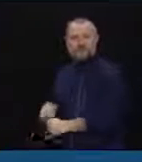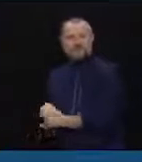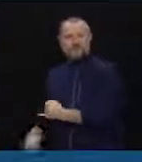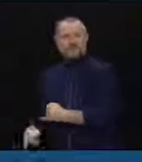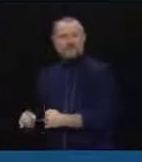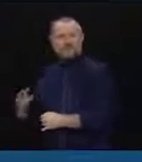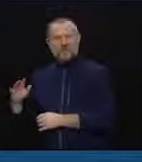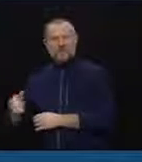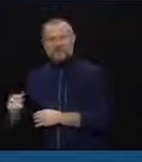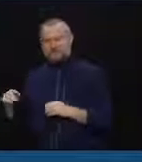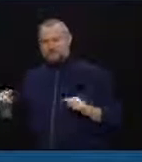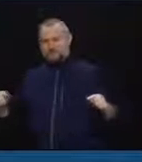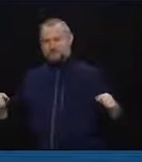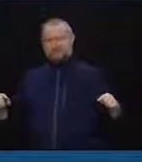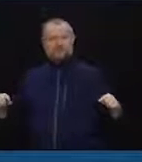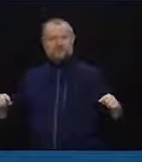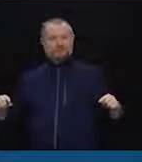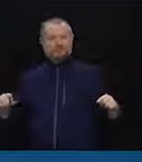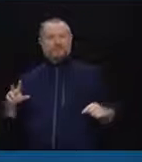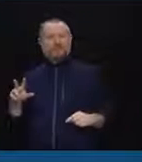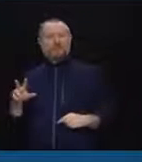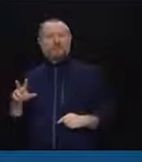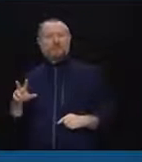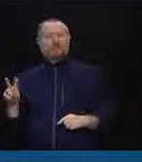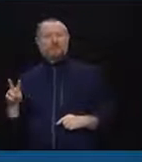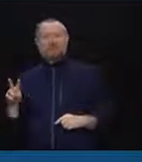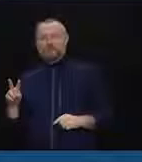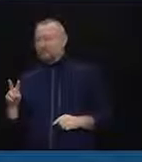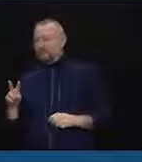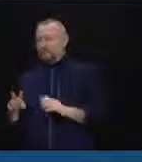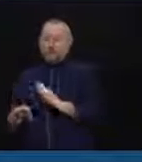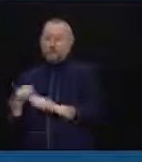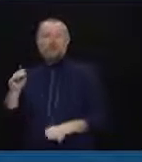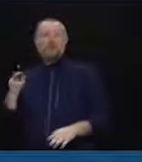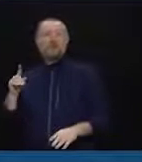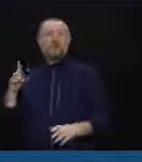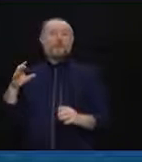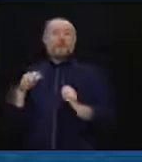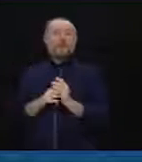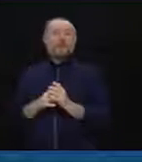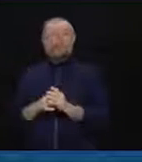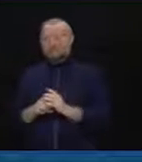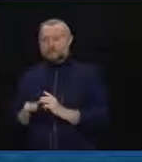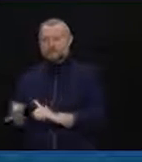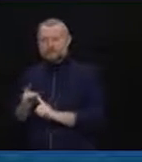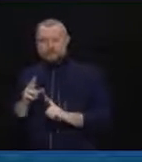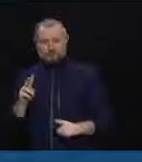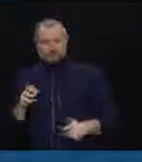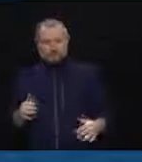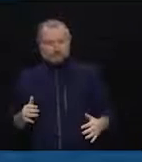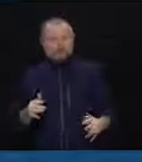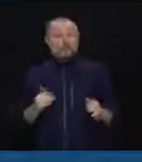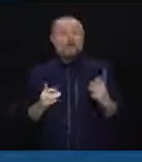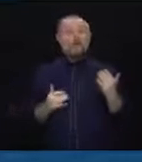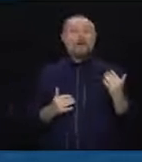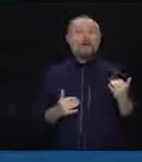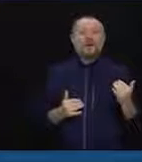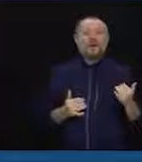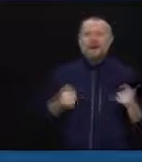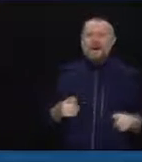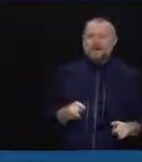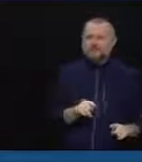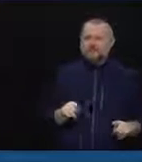with 32 per 100,000. Why is all this happening? Because New Yorkers